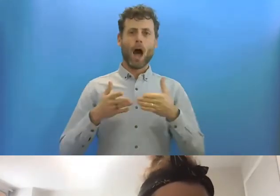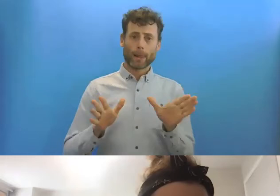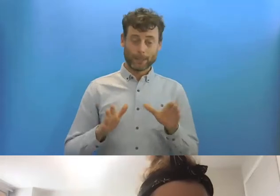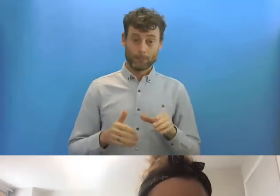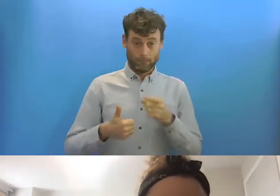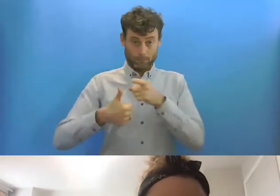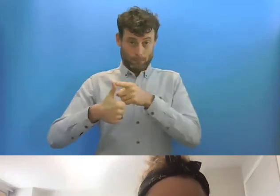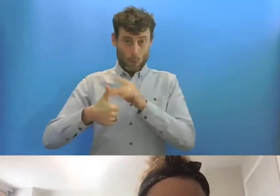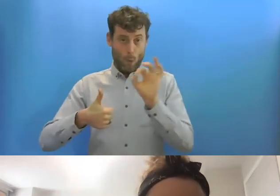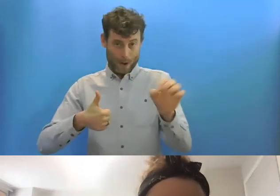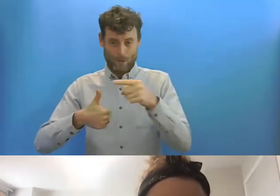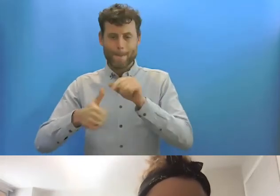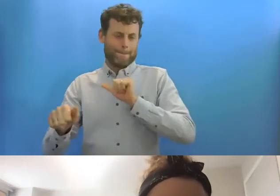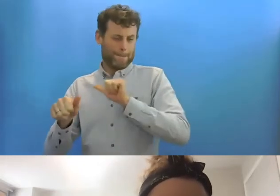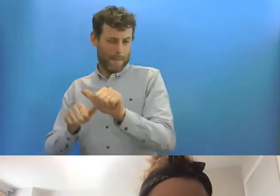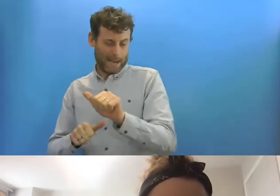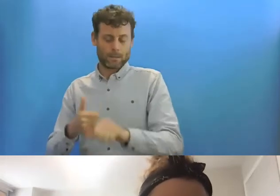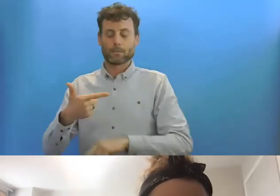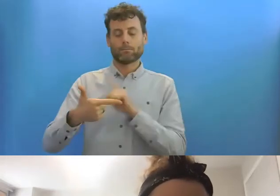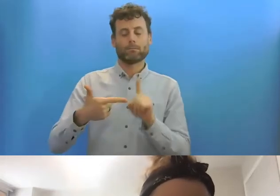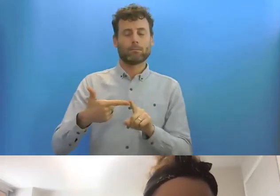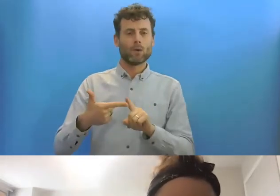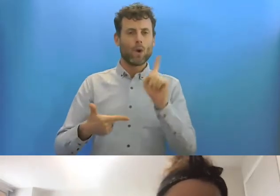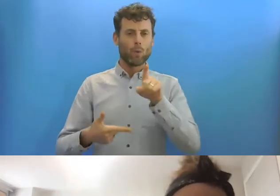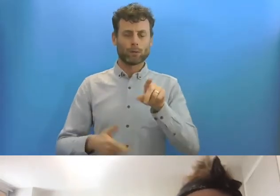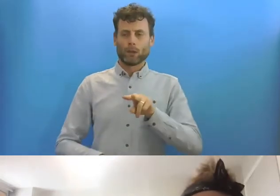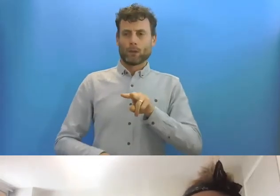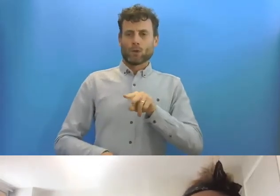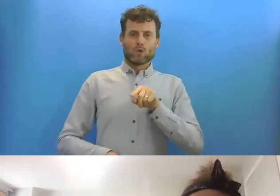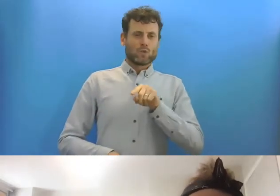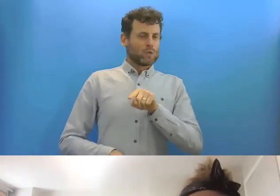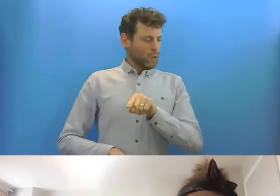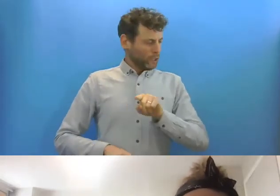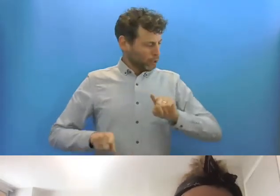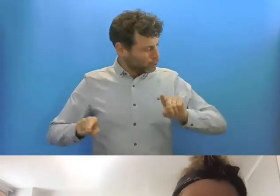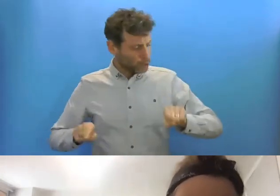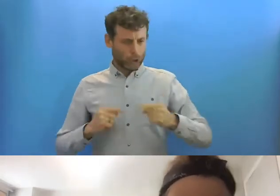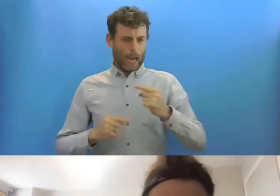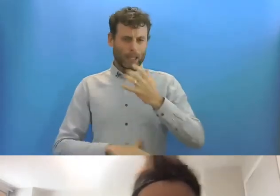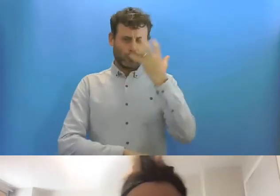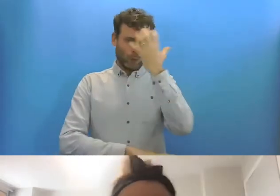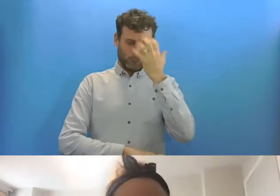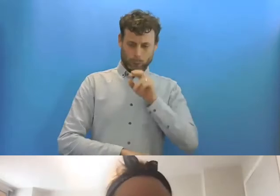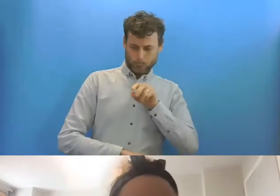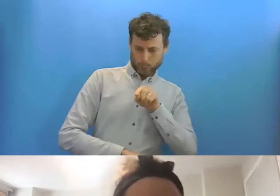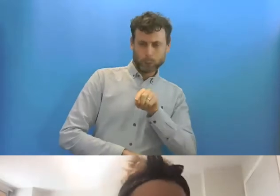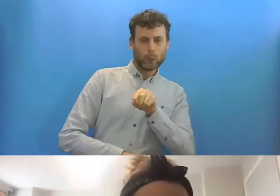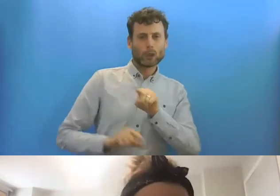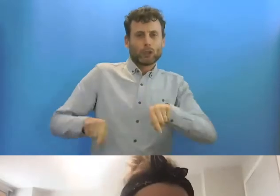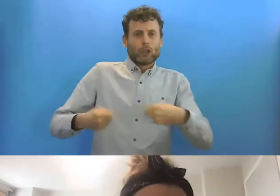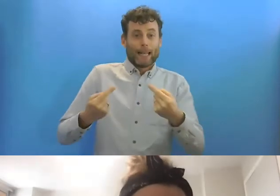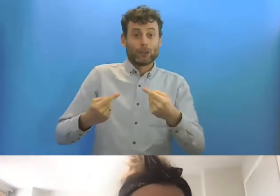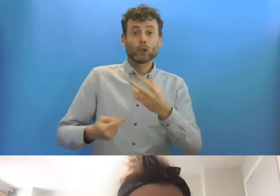challenging? Because it'd be good for Anna to hear so that they can help us look at the challenges in the way